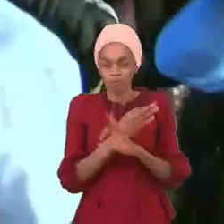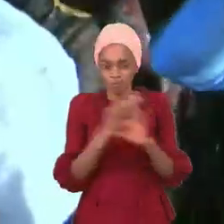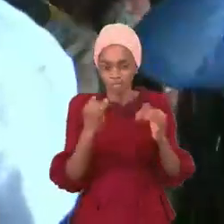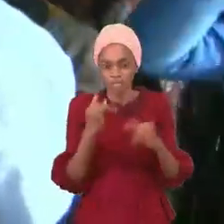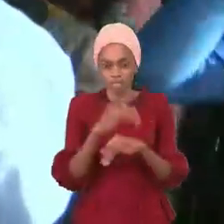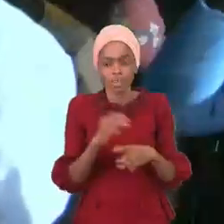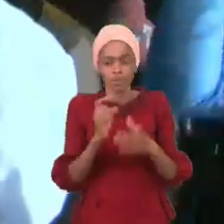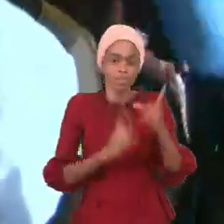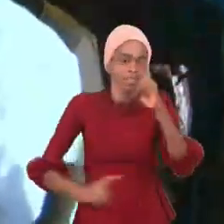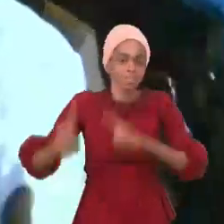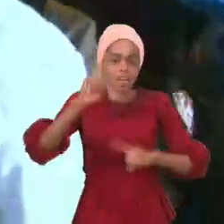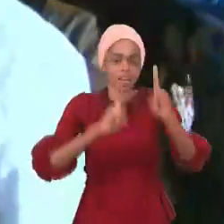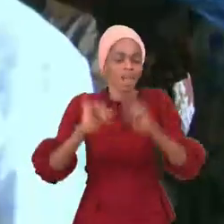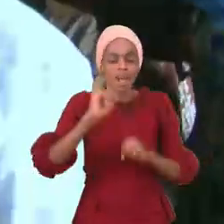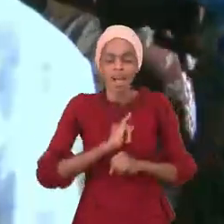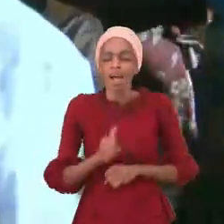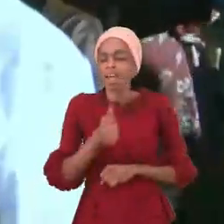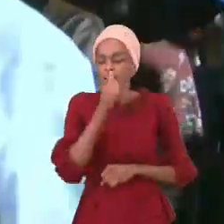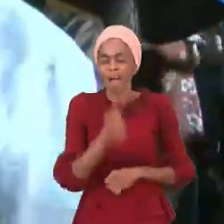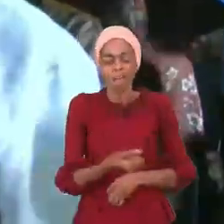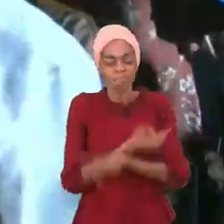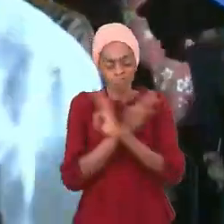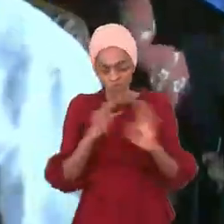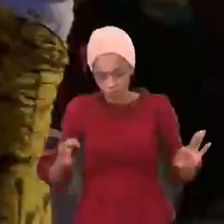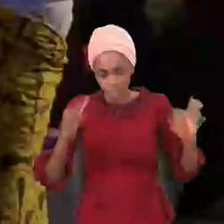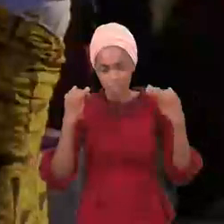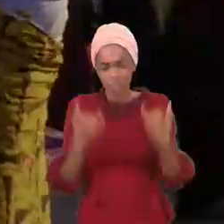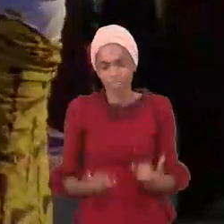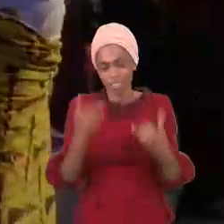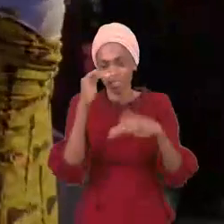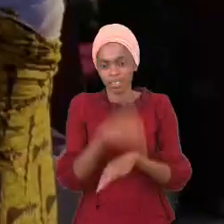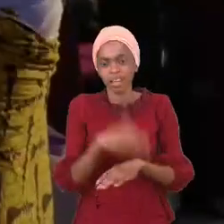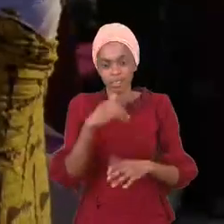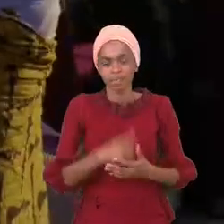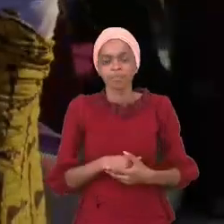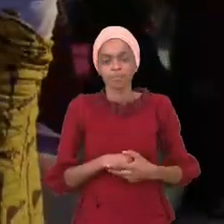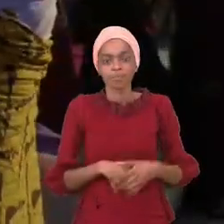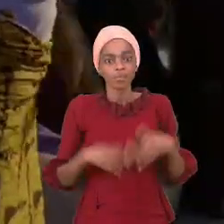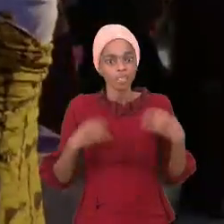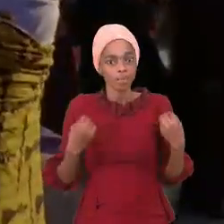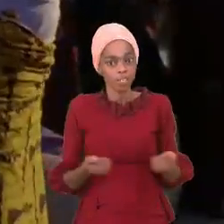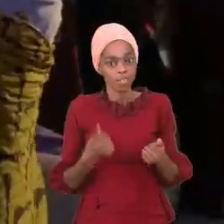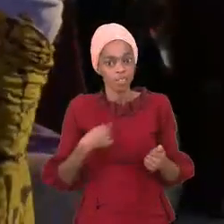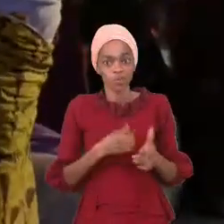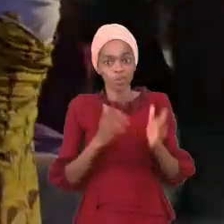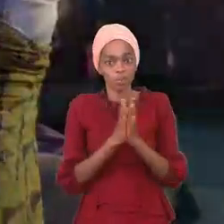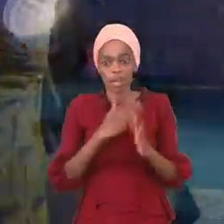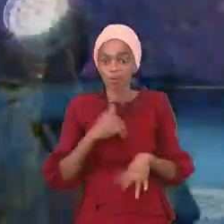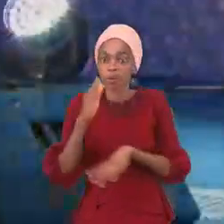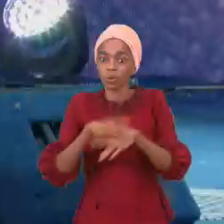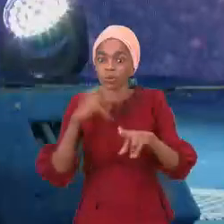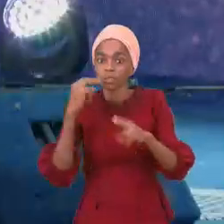I am free tonight. The moment we pray and we mention that name